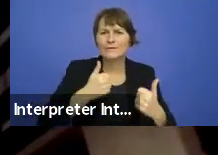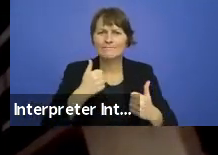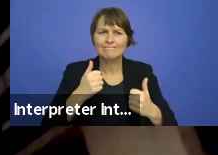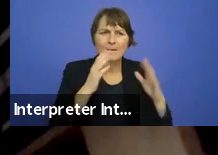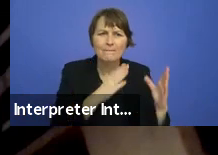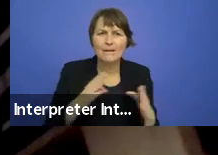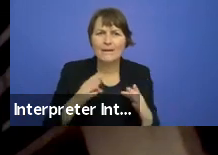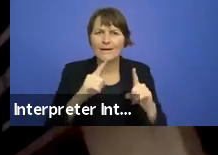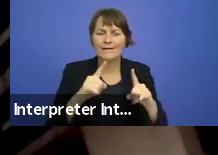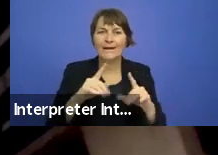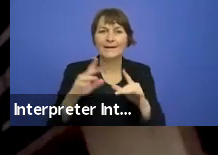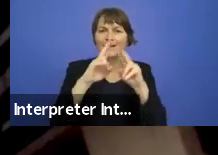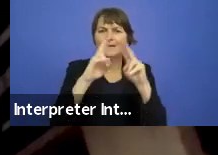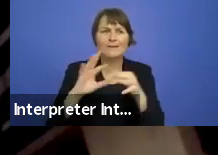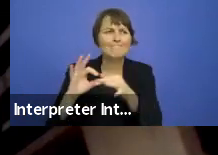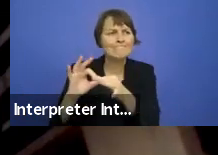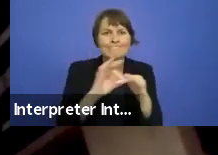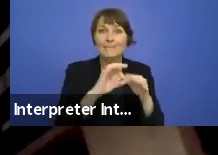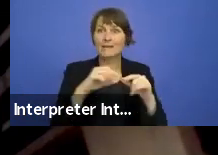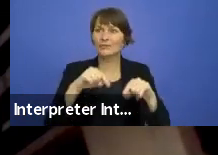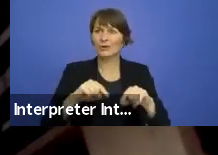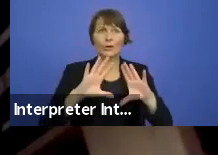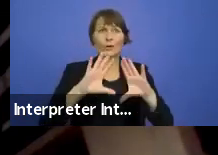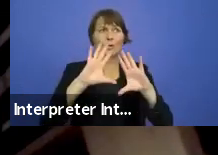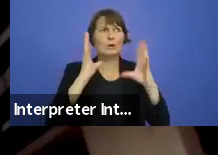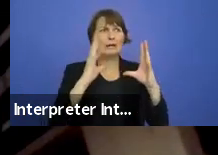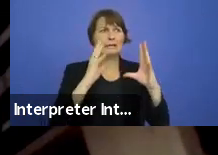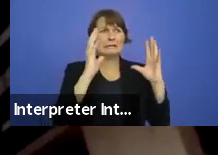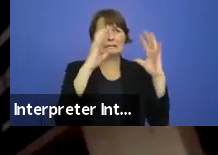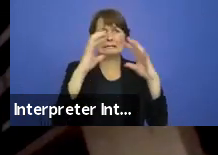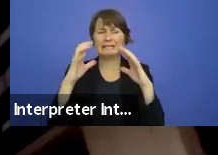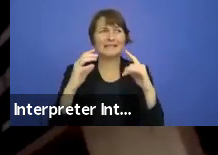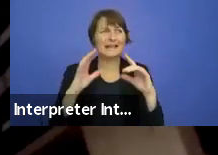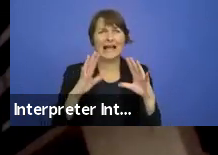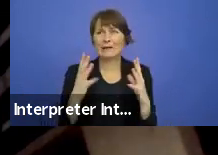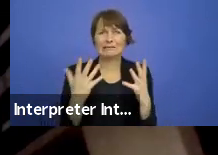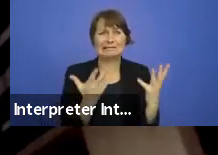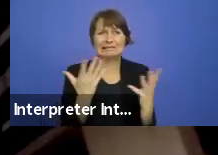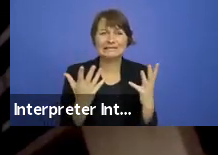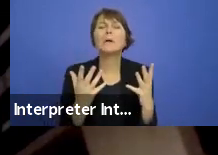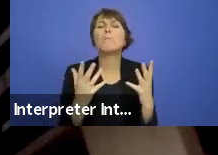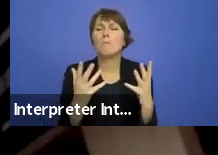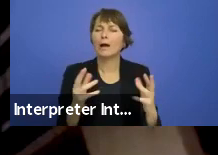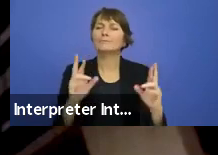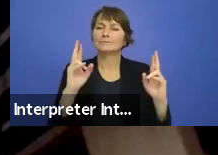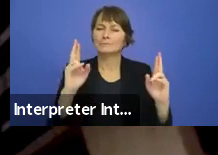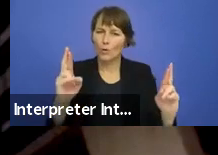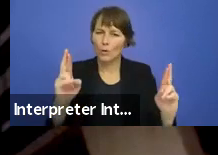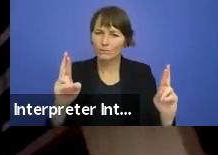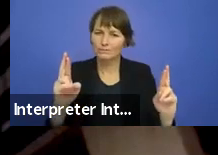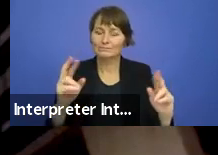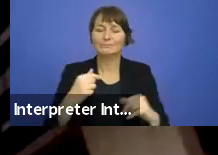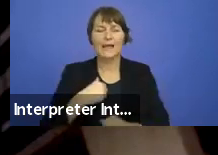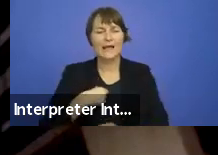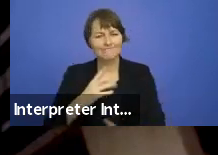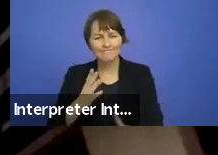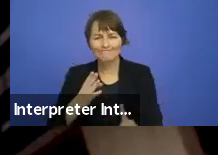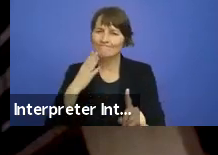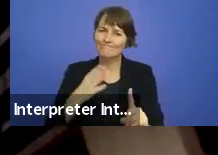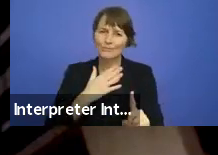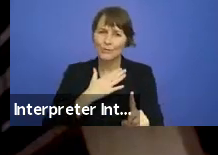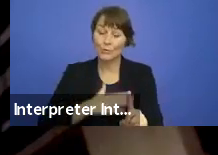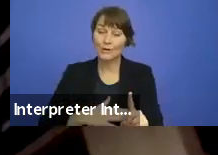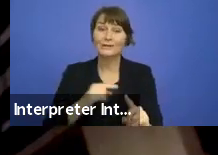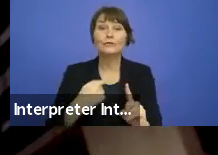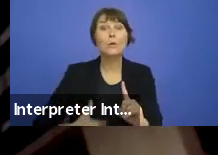collaborations when the world seems to be collapsing around us. It is my ambition and hope that the principles that guided us when we